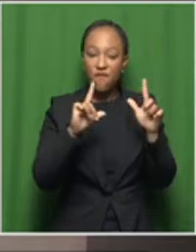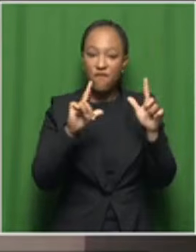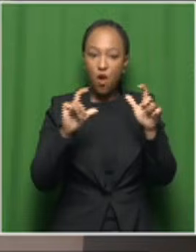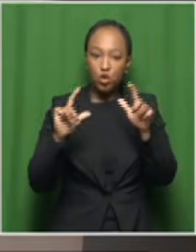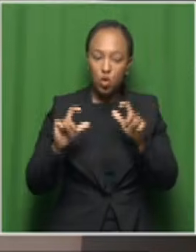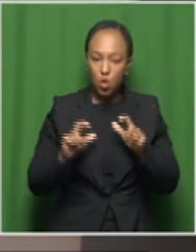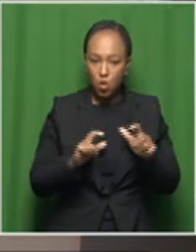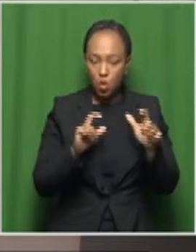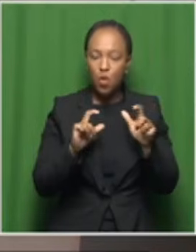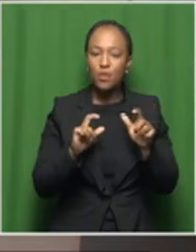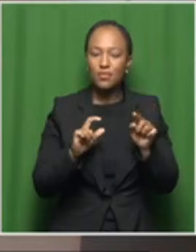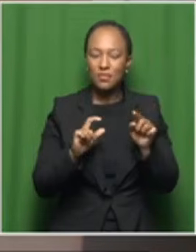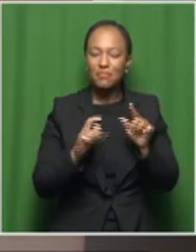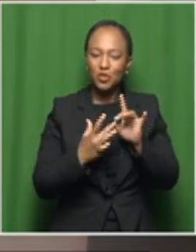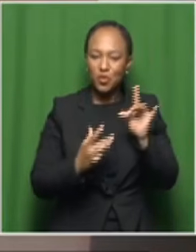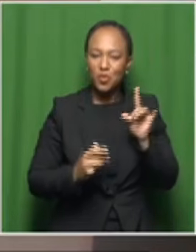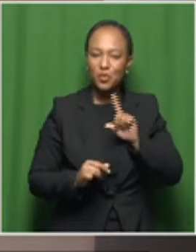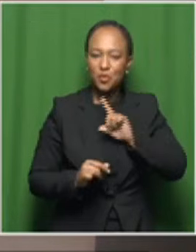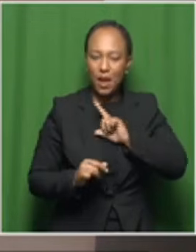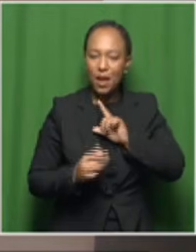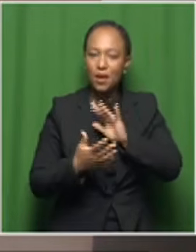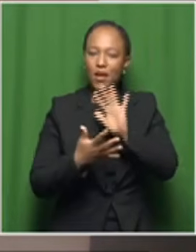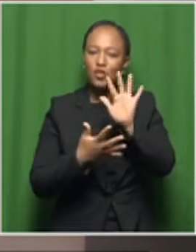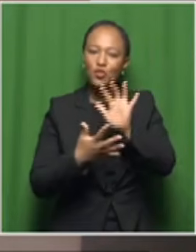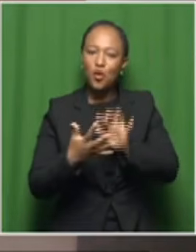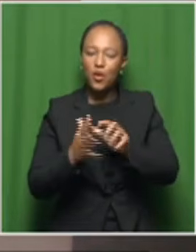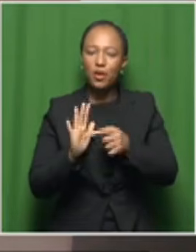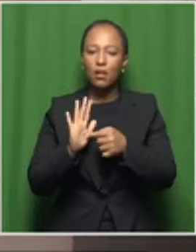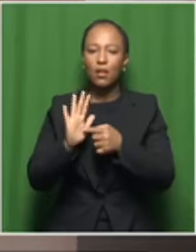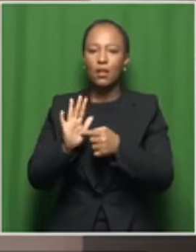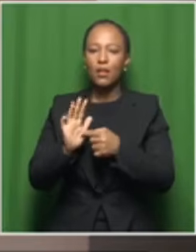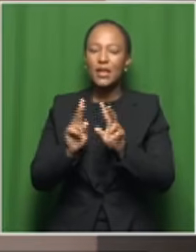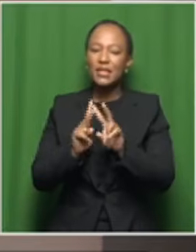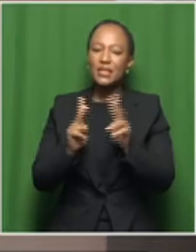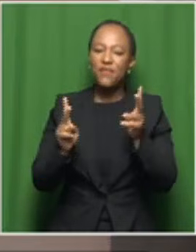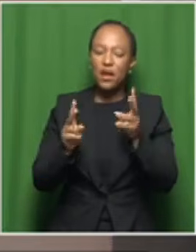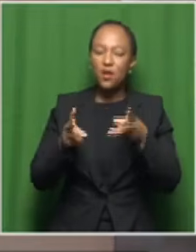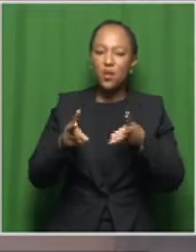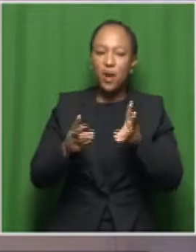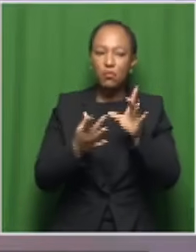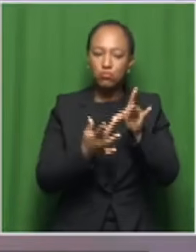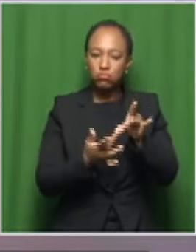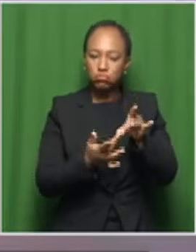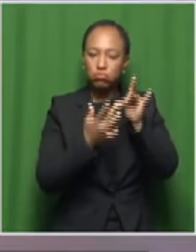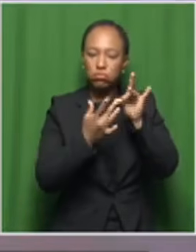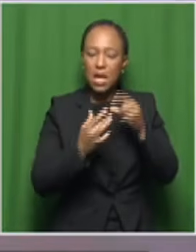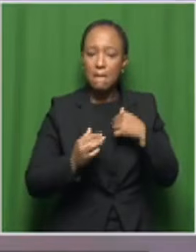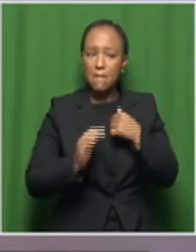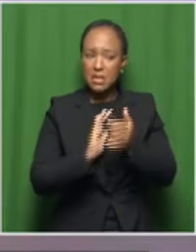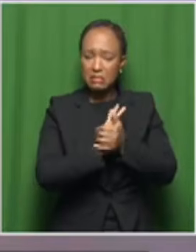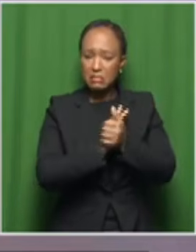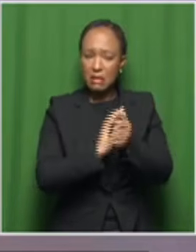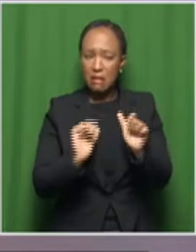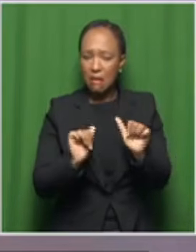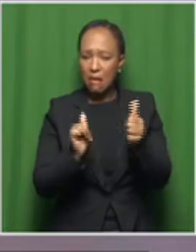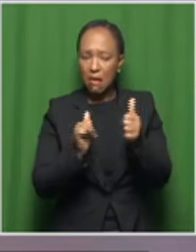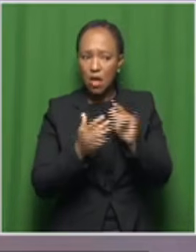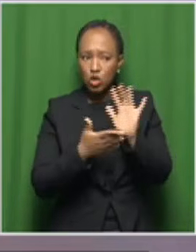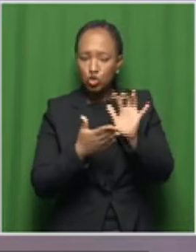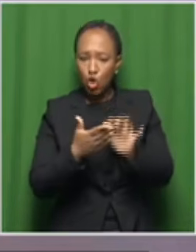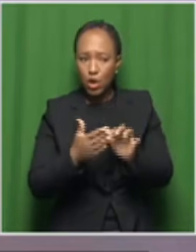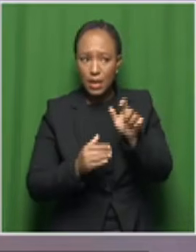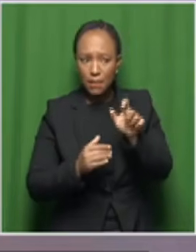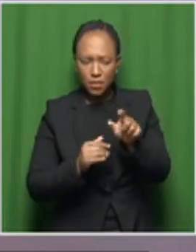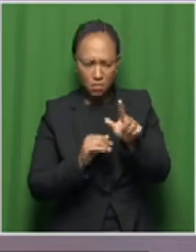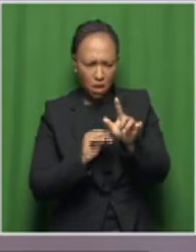in a very unique way. I always have believed that I'm quite good at spotting or seeing a story in a person, and I